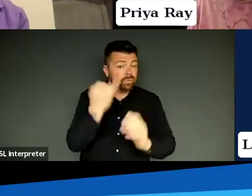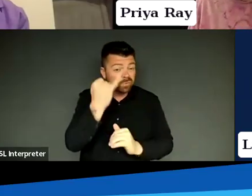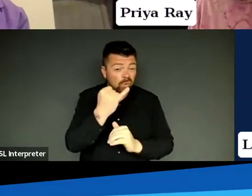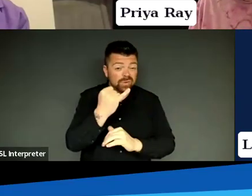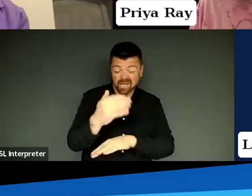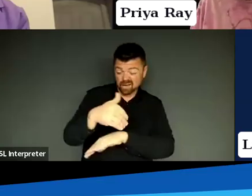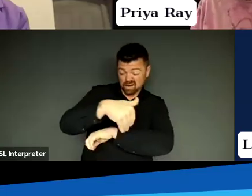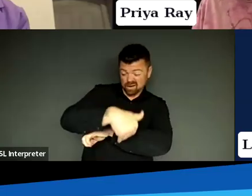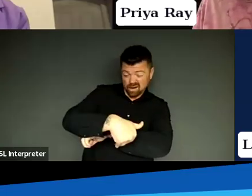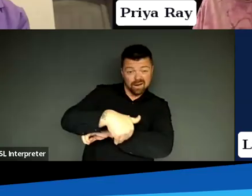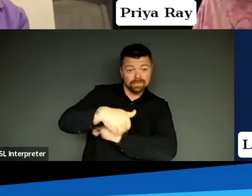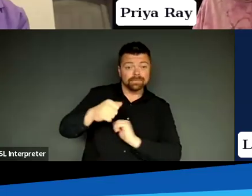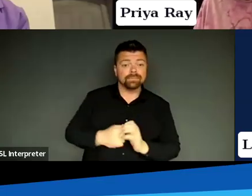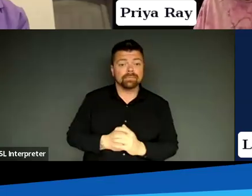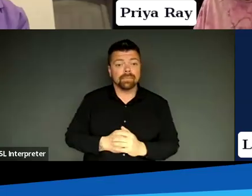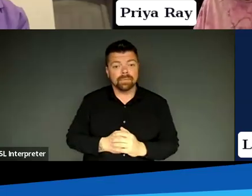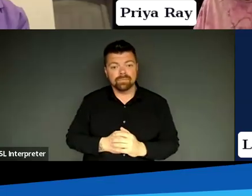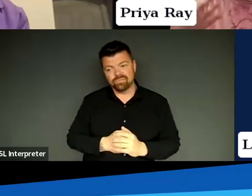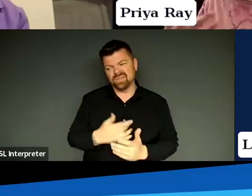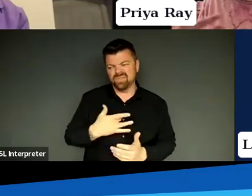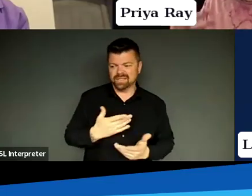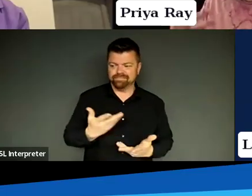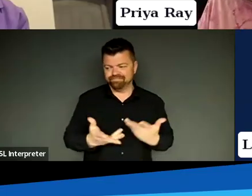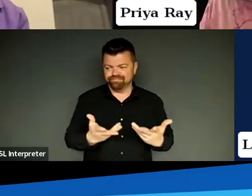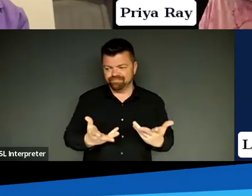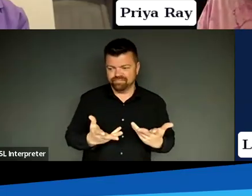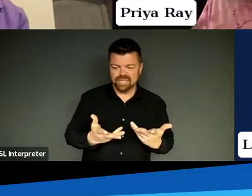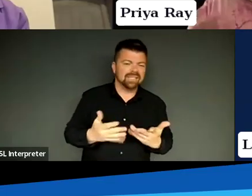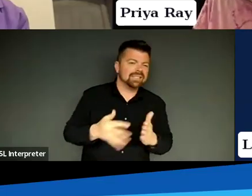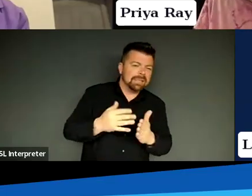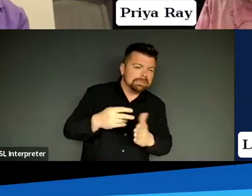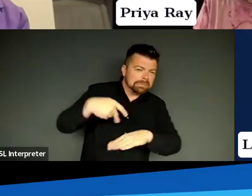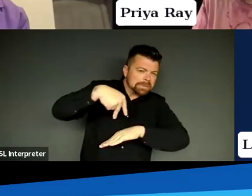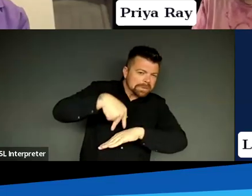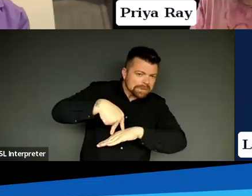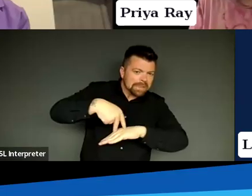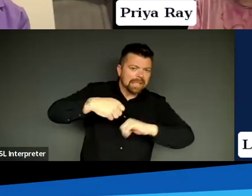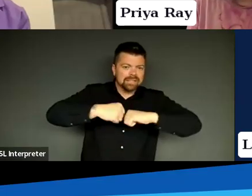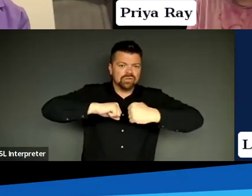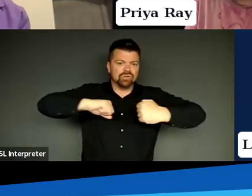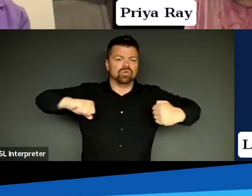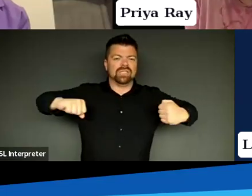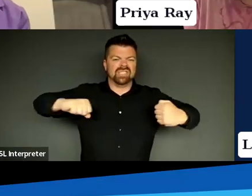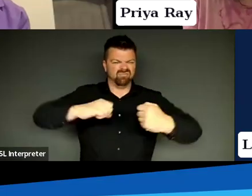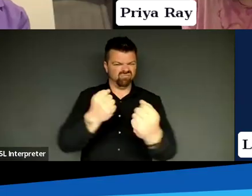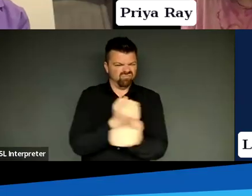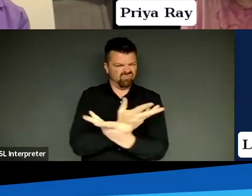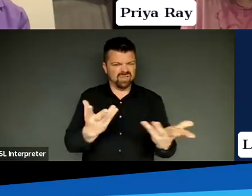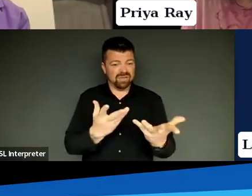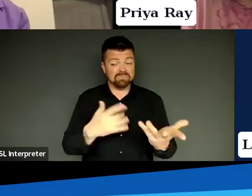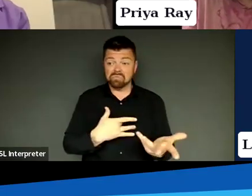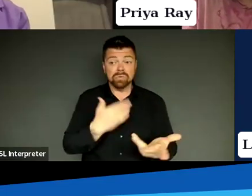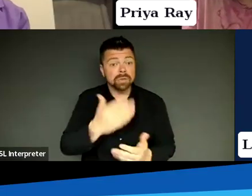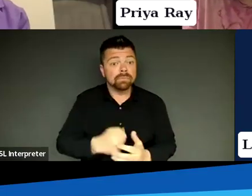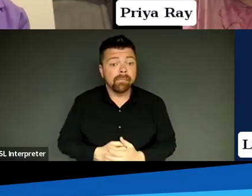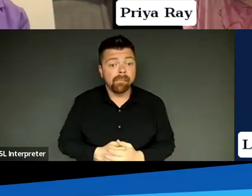and and I'm feeling, sometimes I'll stand just to stretch all that stuff out, and it works pretty good.